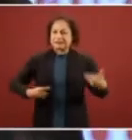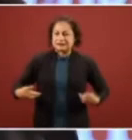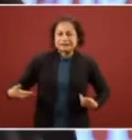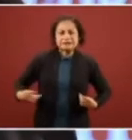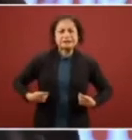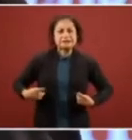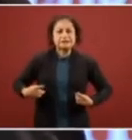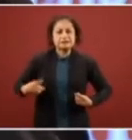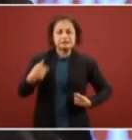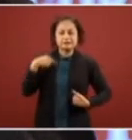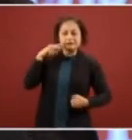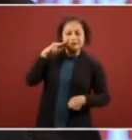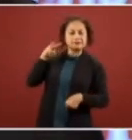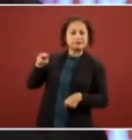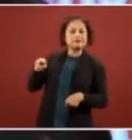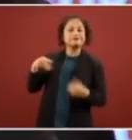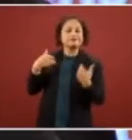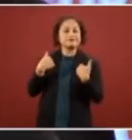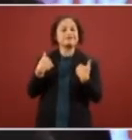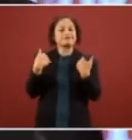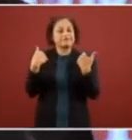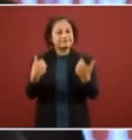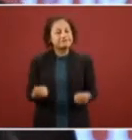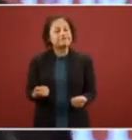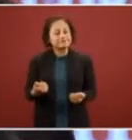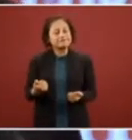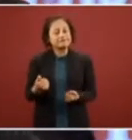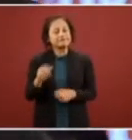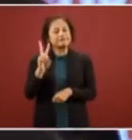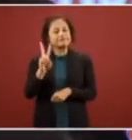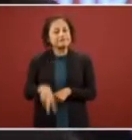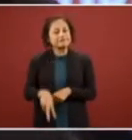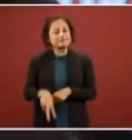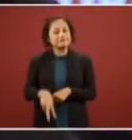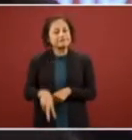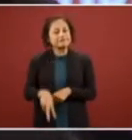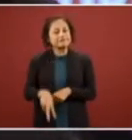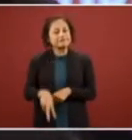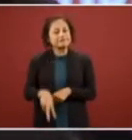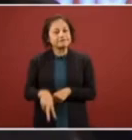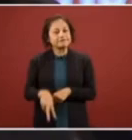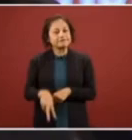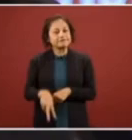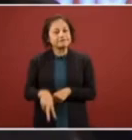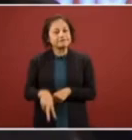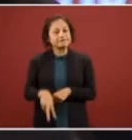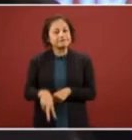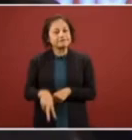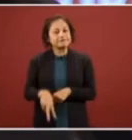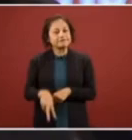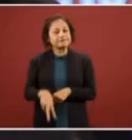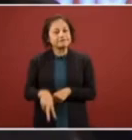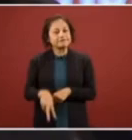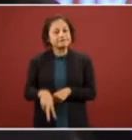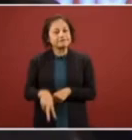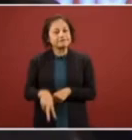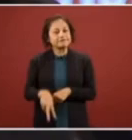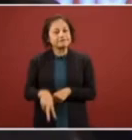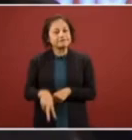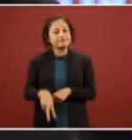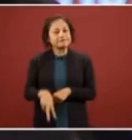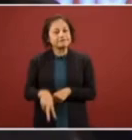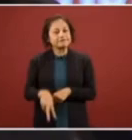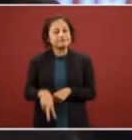Yo entiendo y repito, creo que están derrotados. And I do